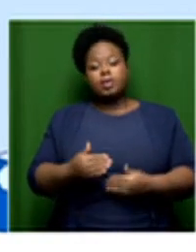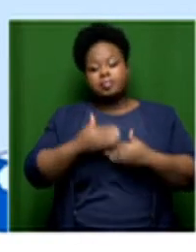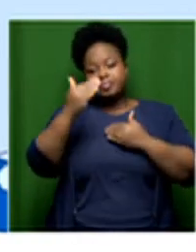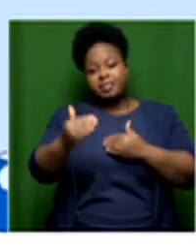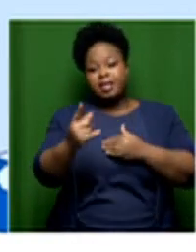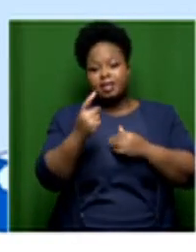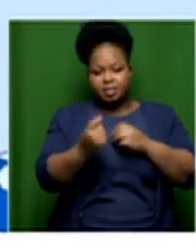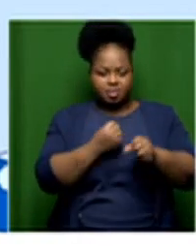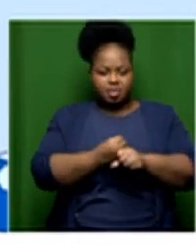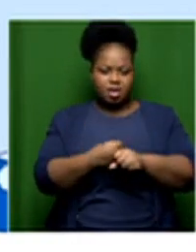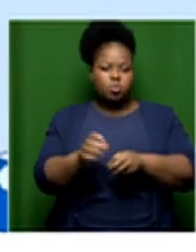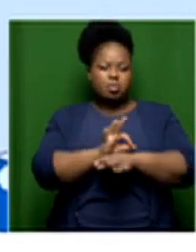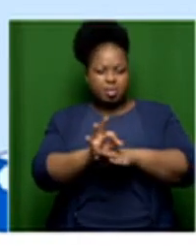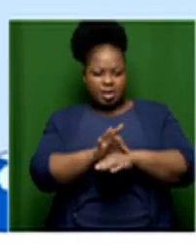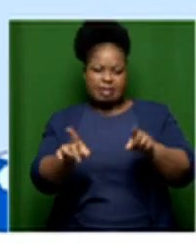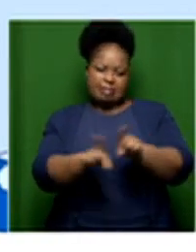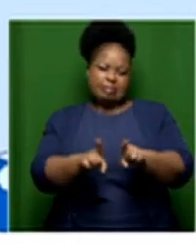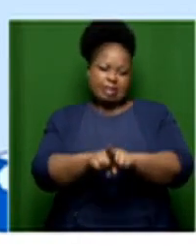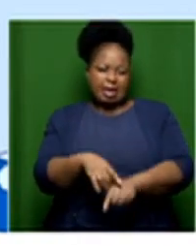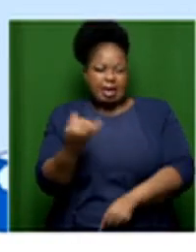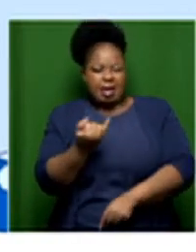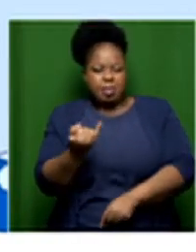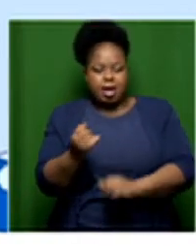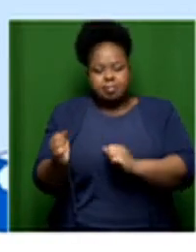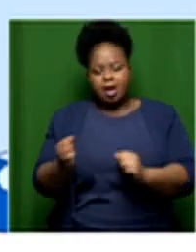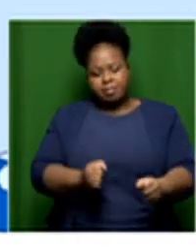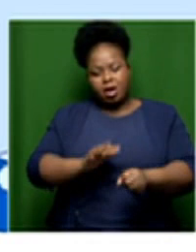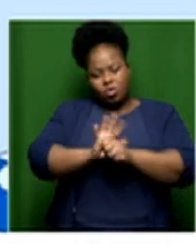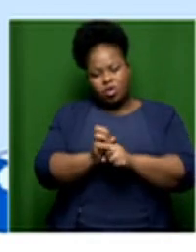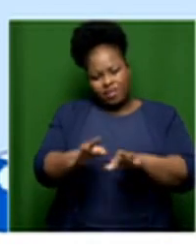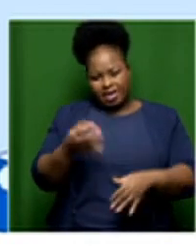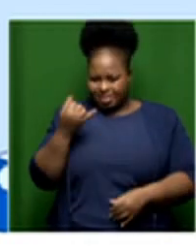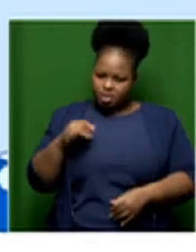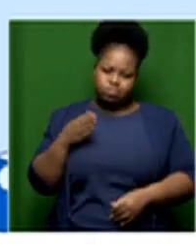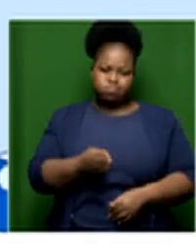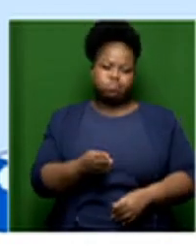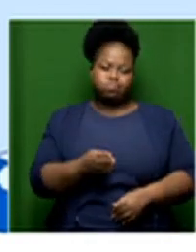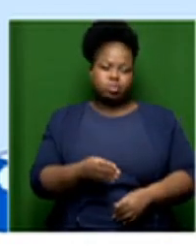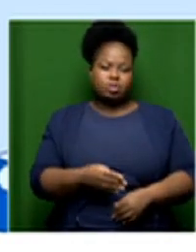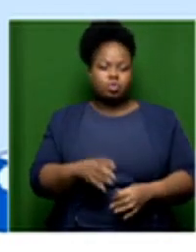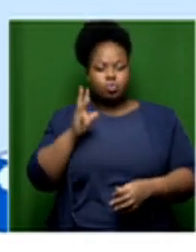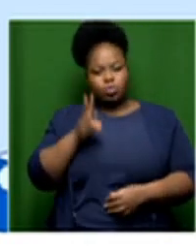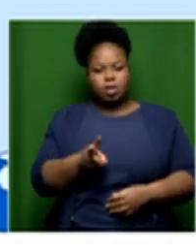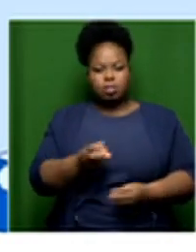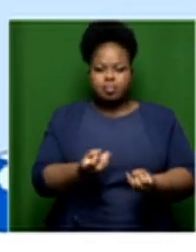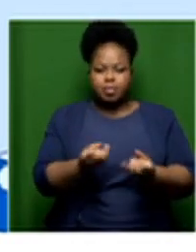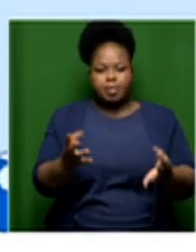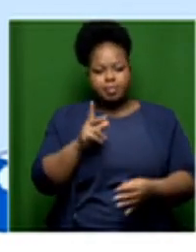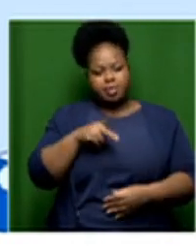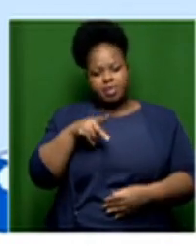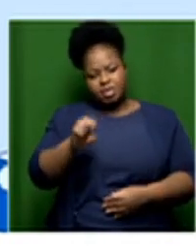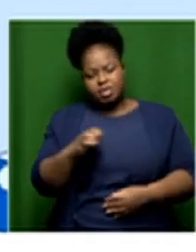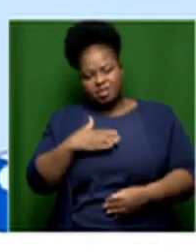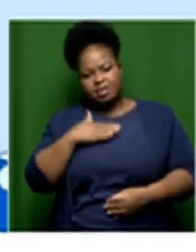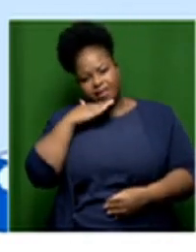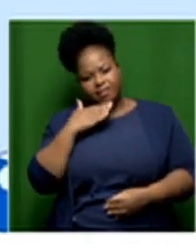are planning as though the pandemic will be an issue. We're providing the requisite level of PPE at the voting